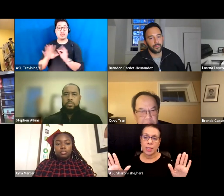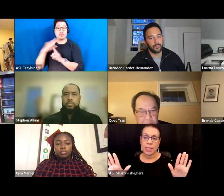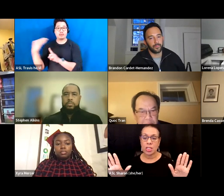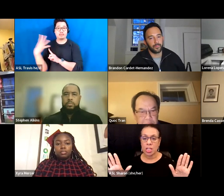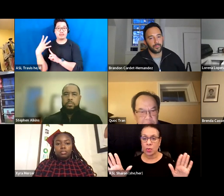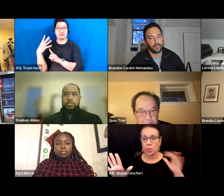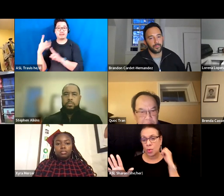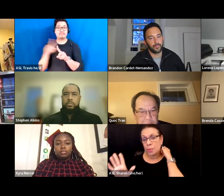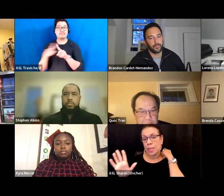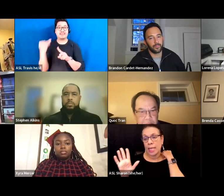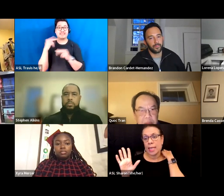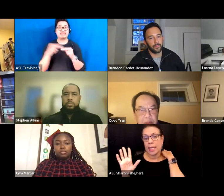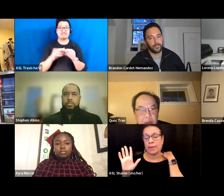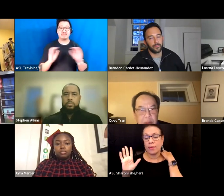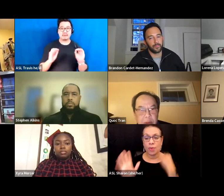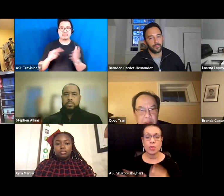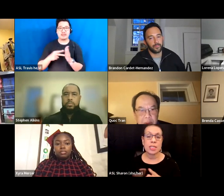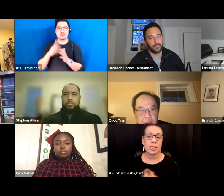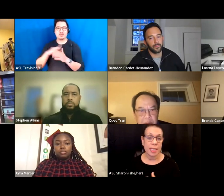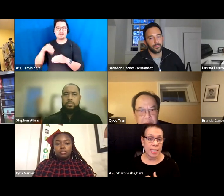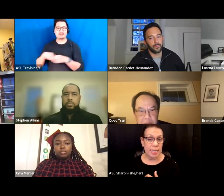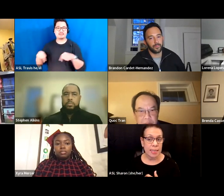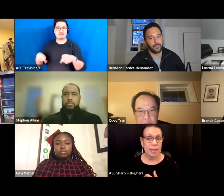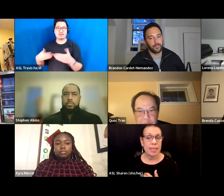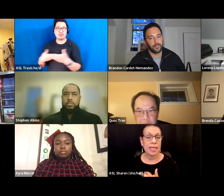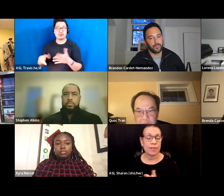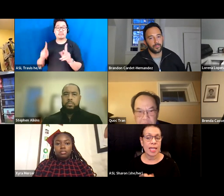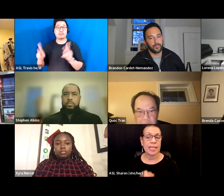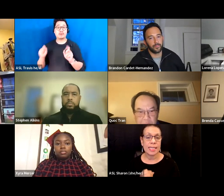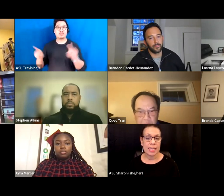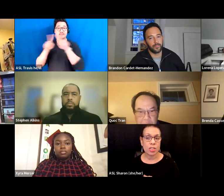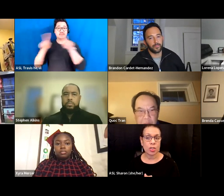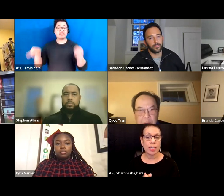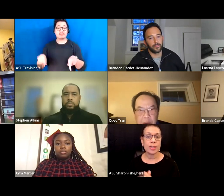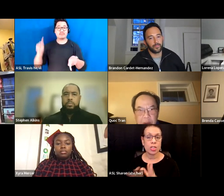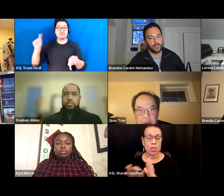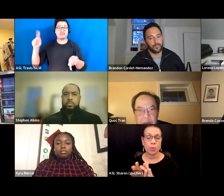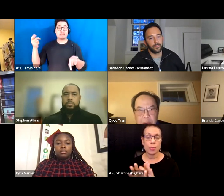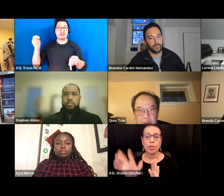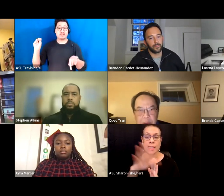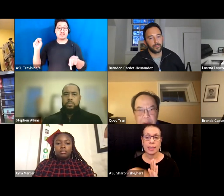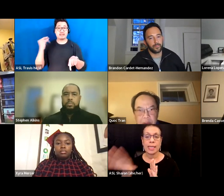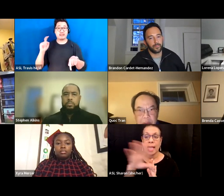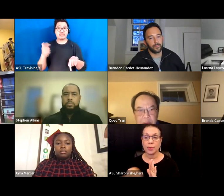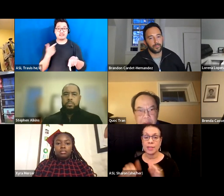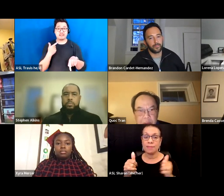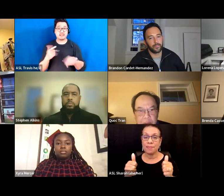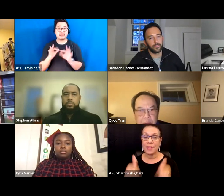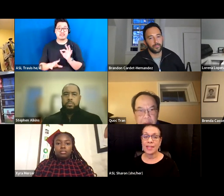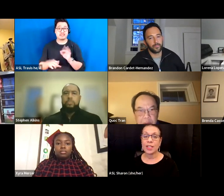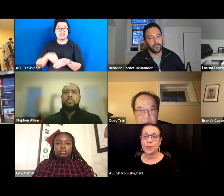we will be in the general room and folks can pin us if they need to look at the interpreter in